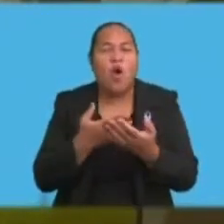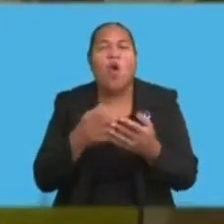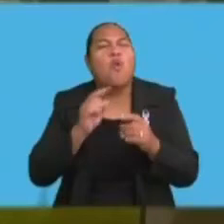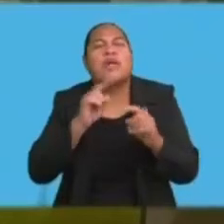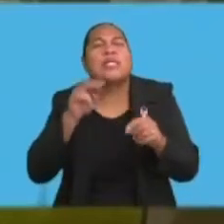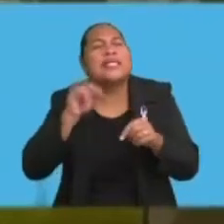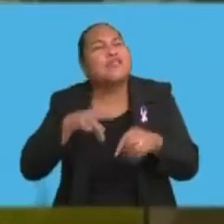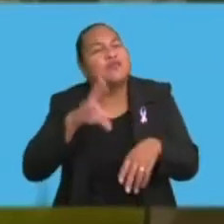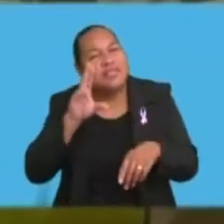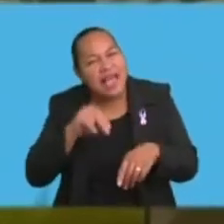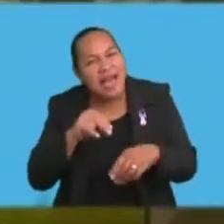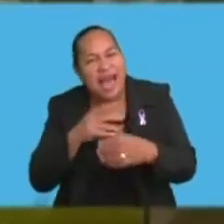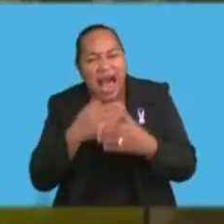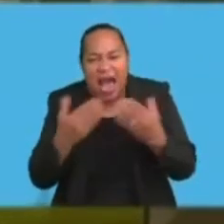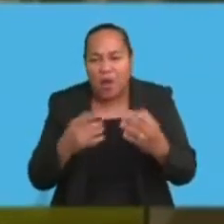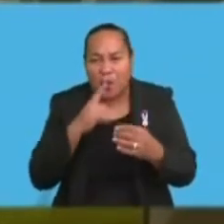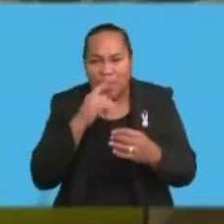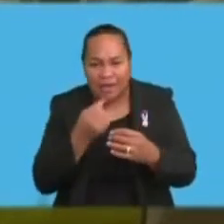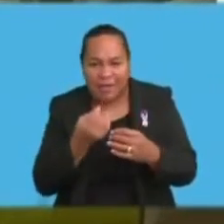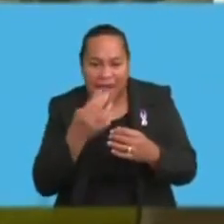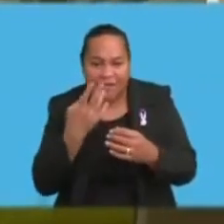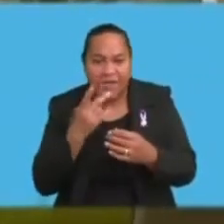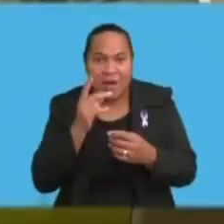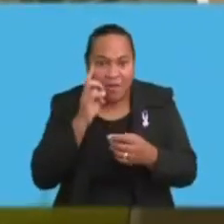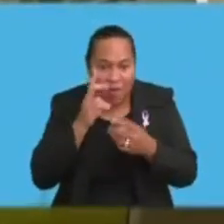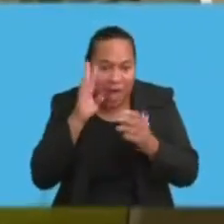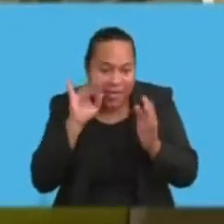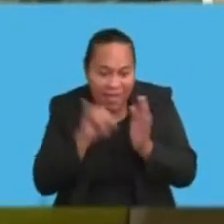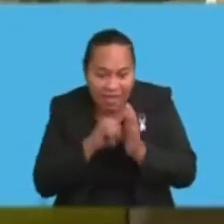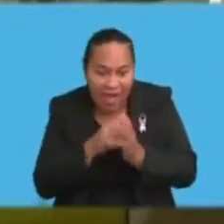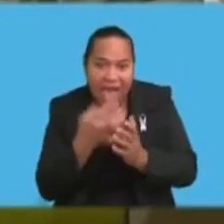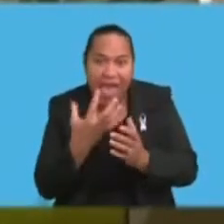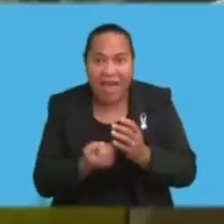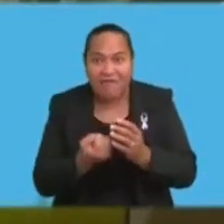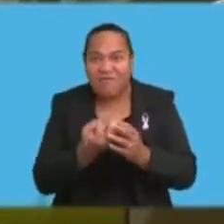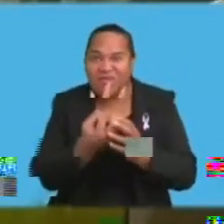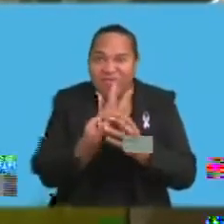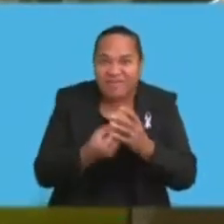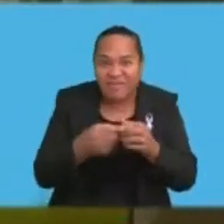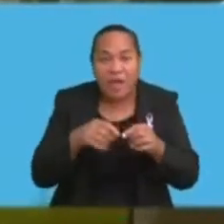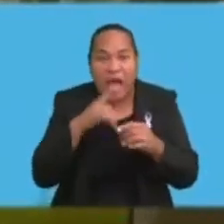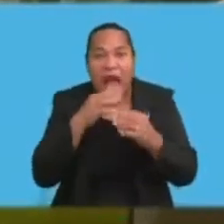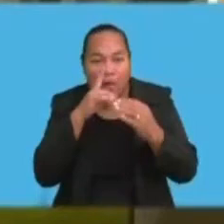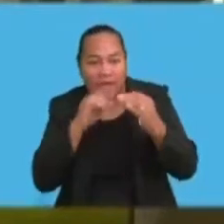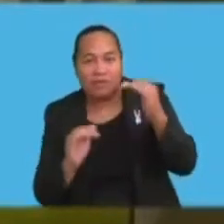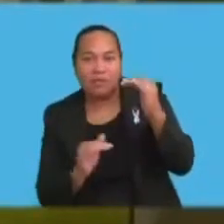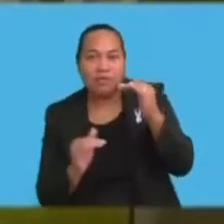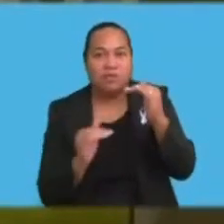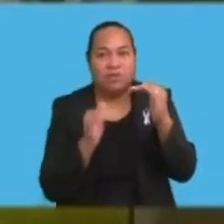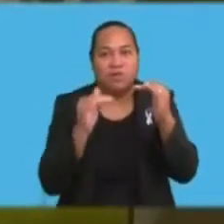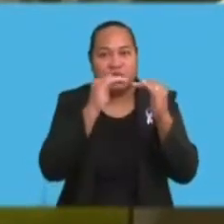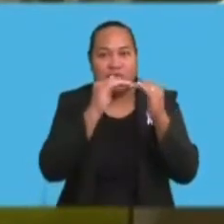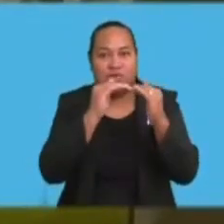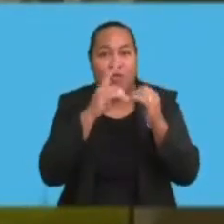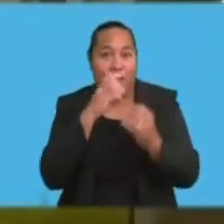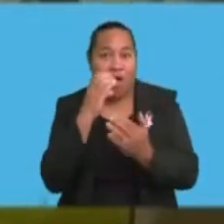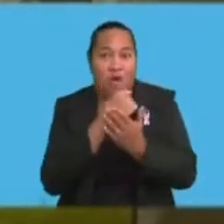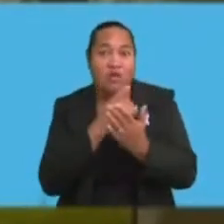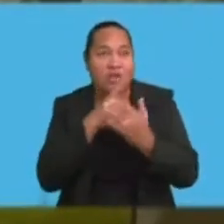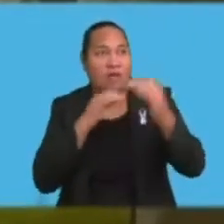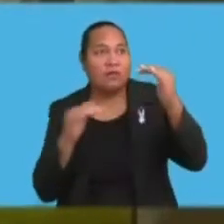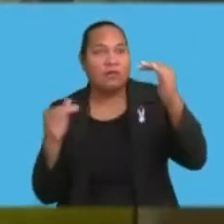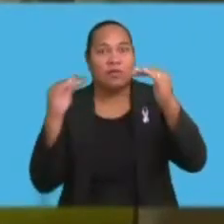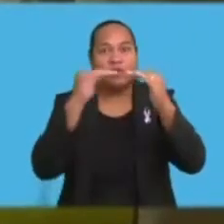areas of gap that we need to identify, and indeed going forward, what are the further areas that we can put up as courses and indeed get